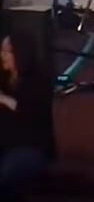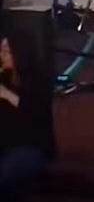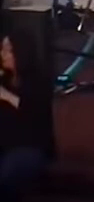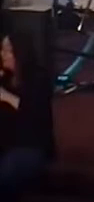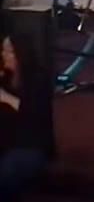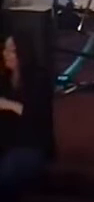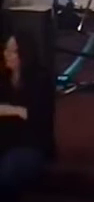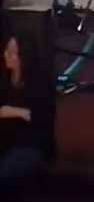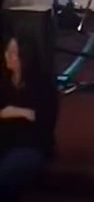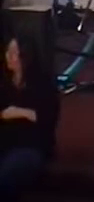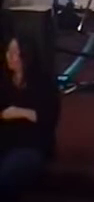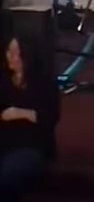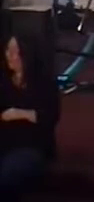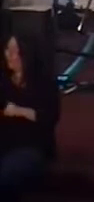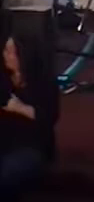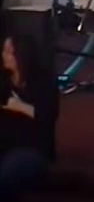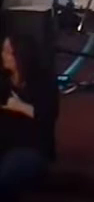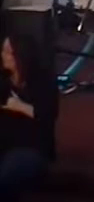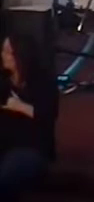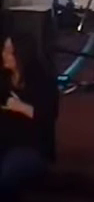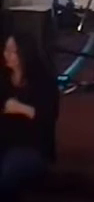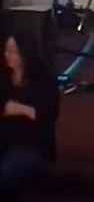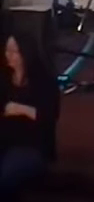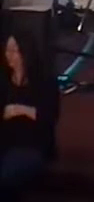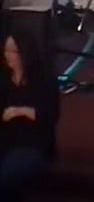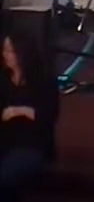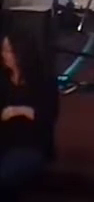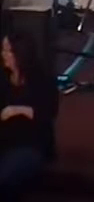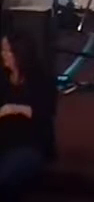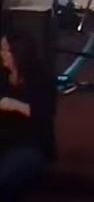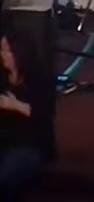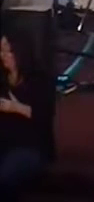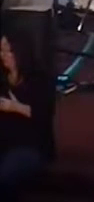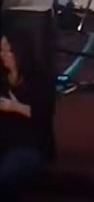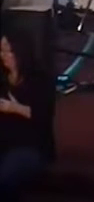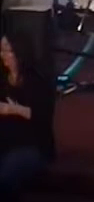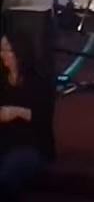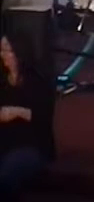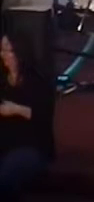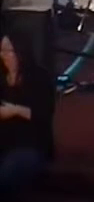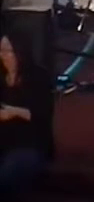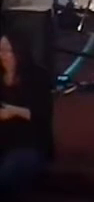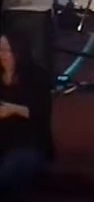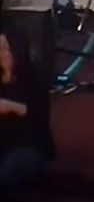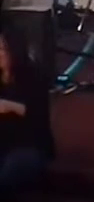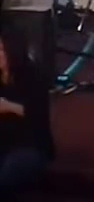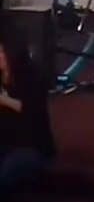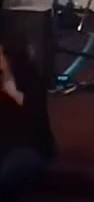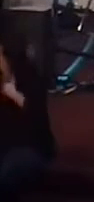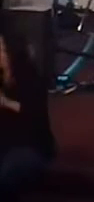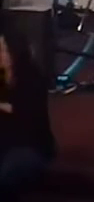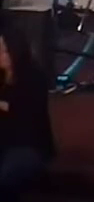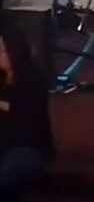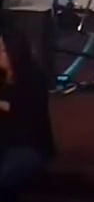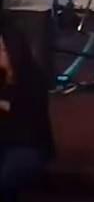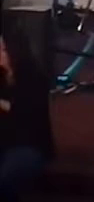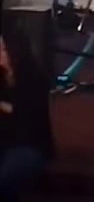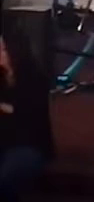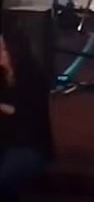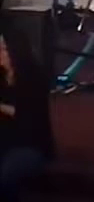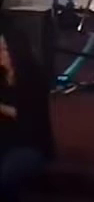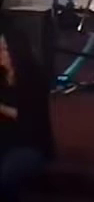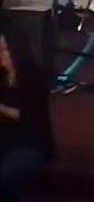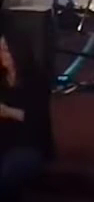It is unlimited. You never run out. And some of us, we walk around with our pockets full of quarters, and we're not